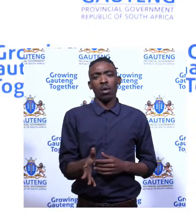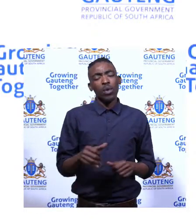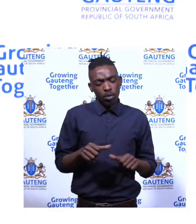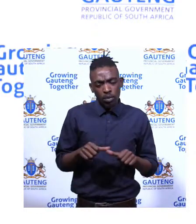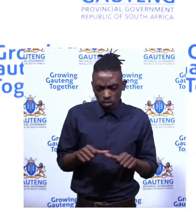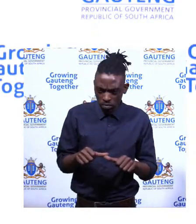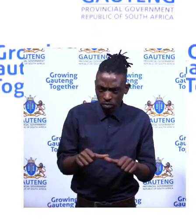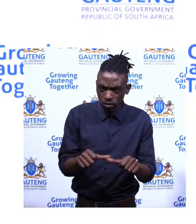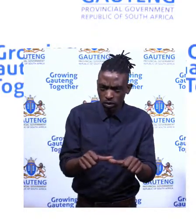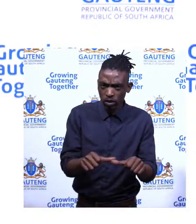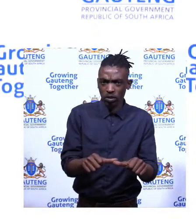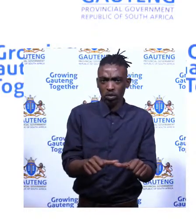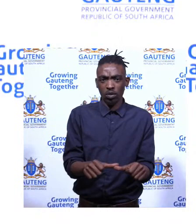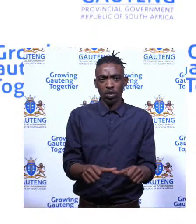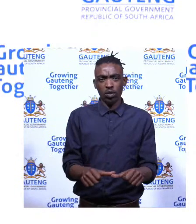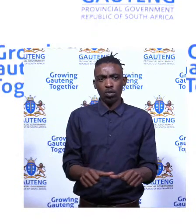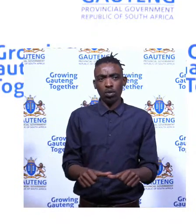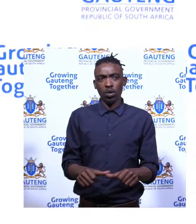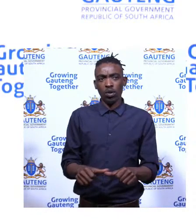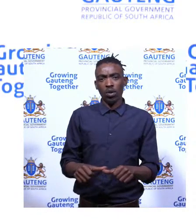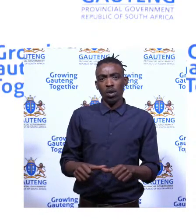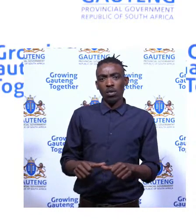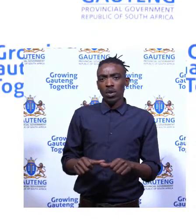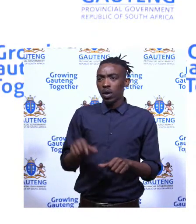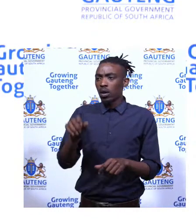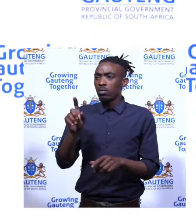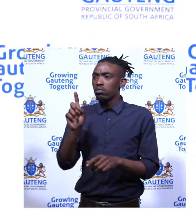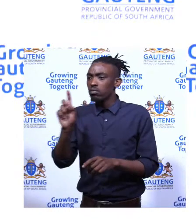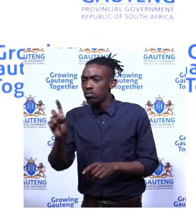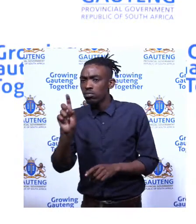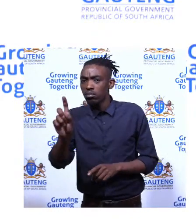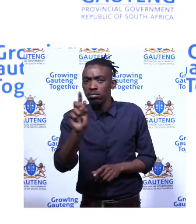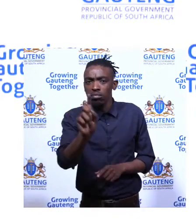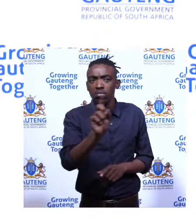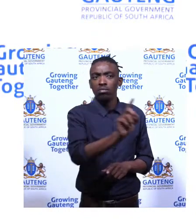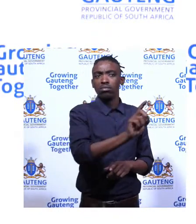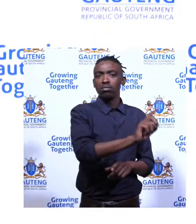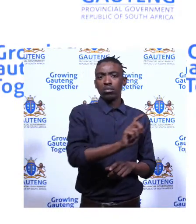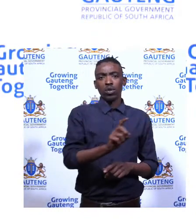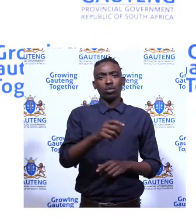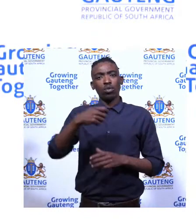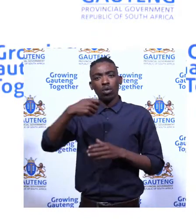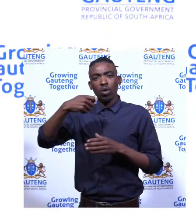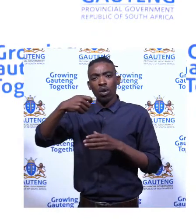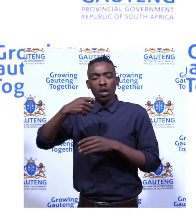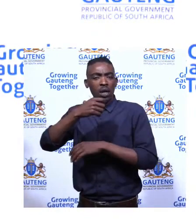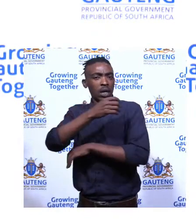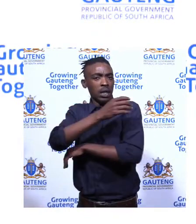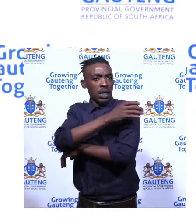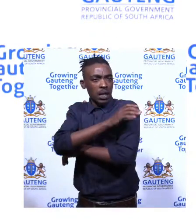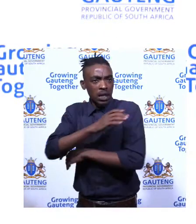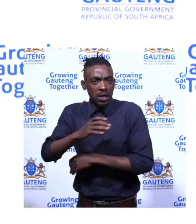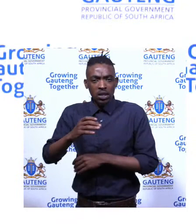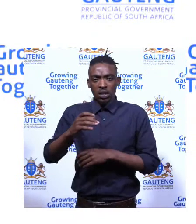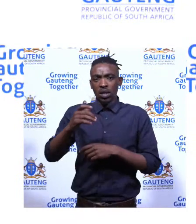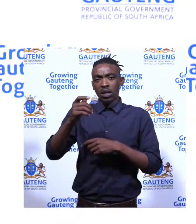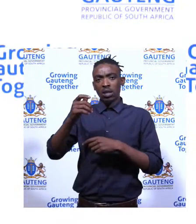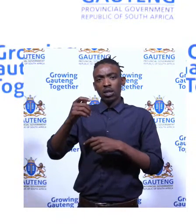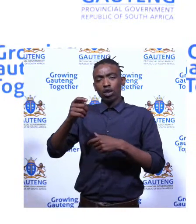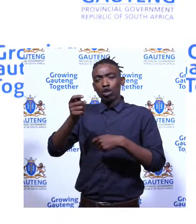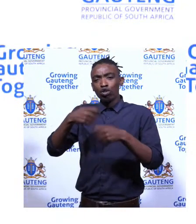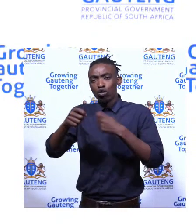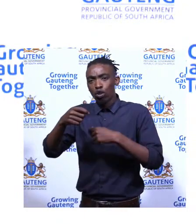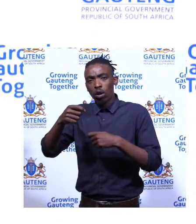continuing with the non-pharmaceutical interventions. That's social distancing, wearing masks, washing